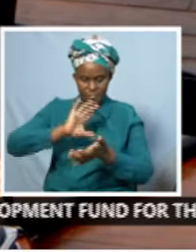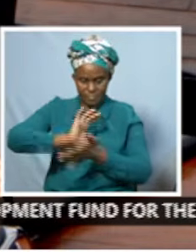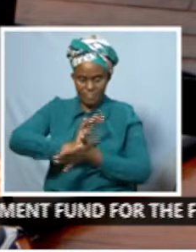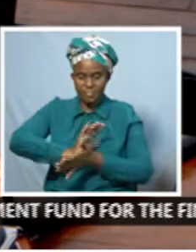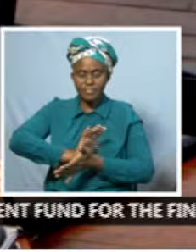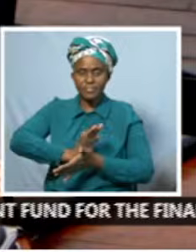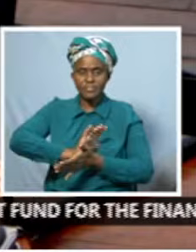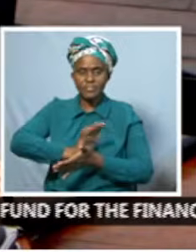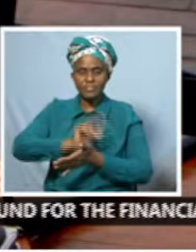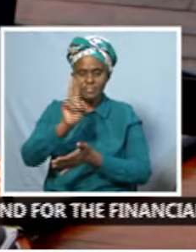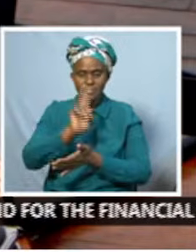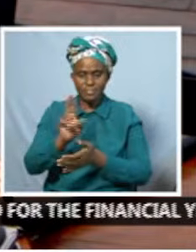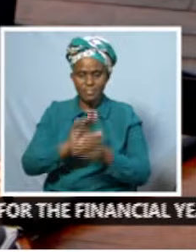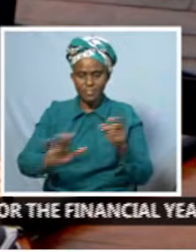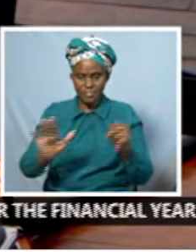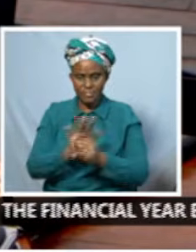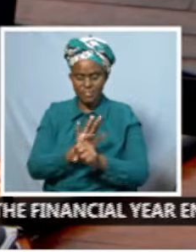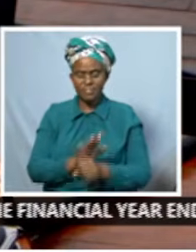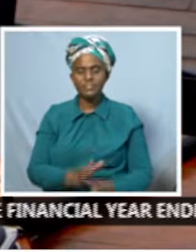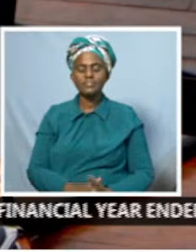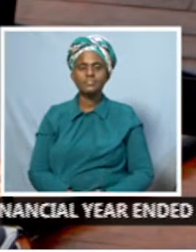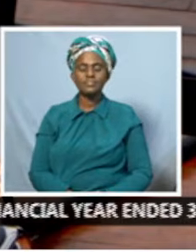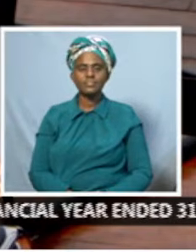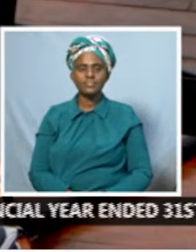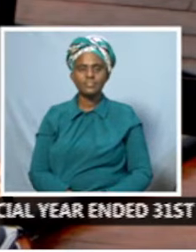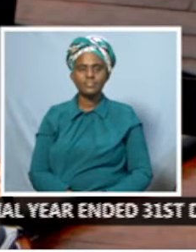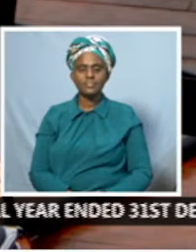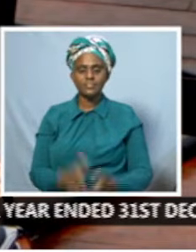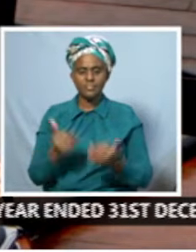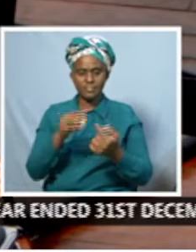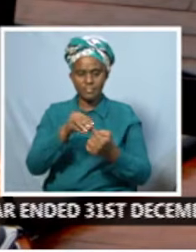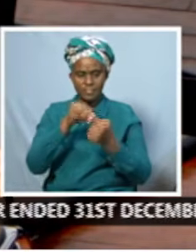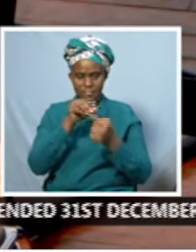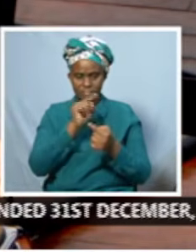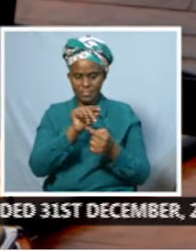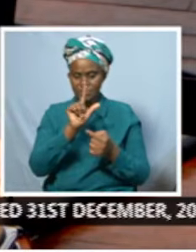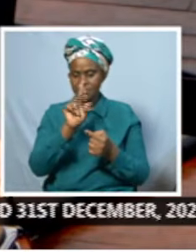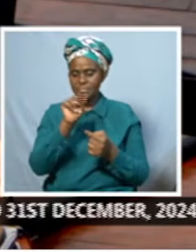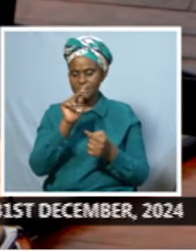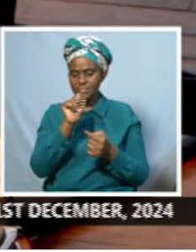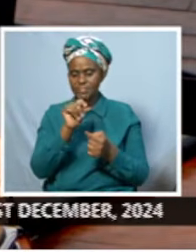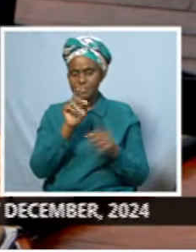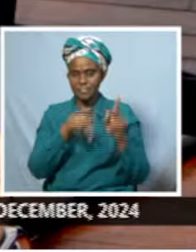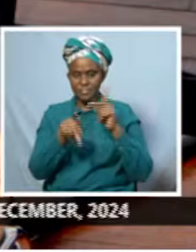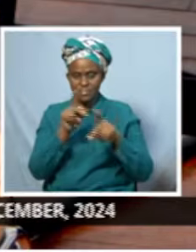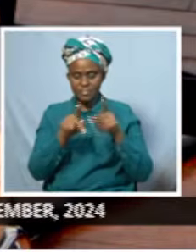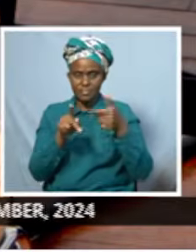are utilized to the fullest. However, the uniqueness of LUNTE is that the people